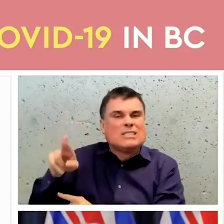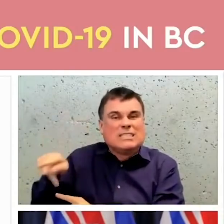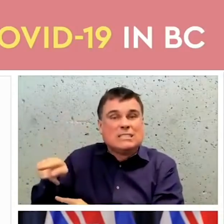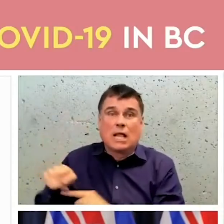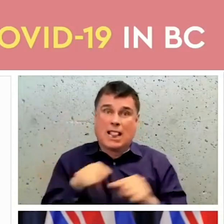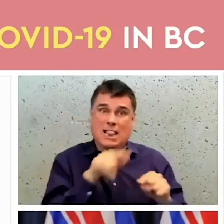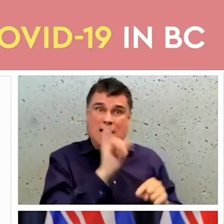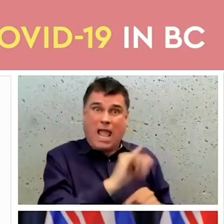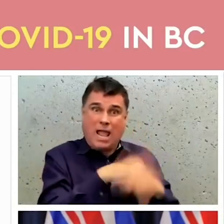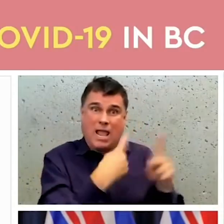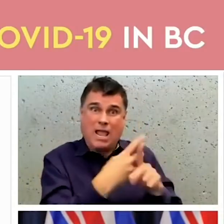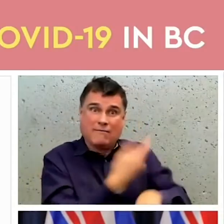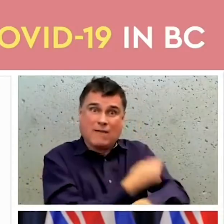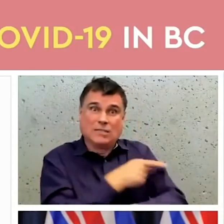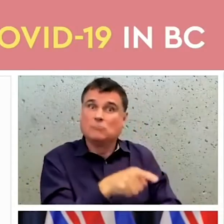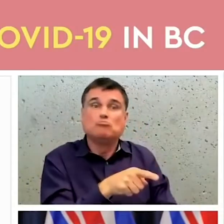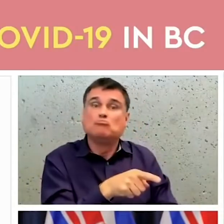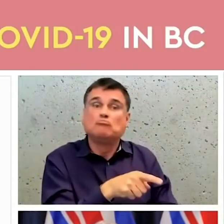slide.